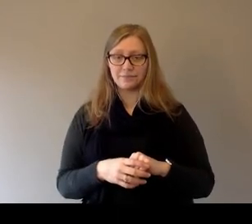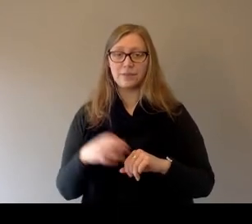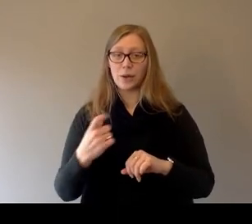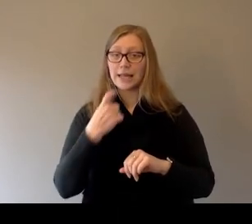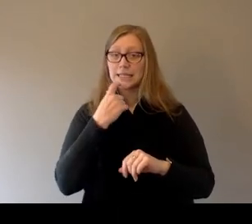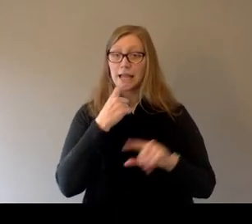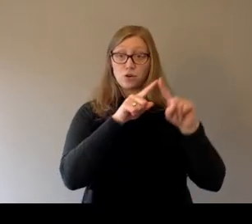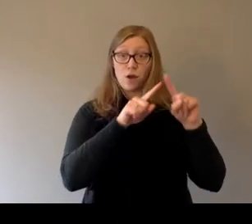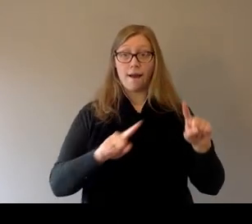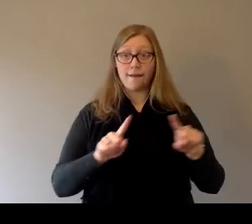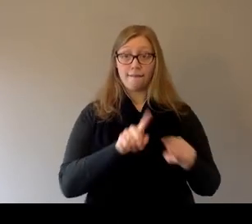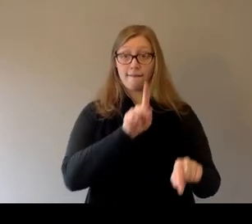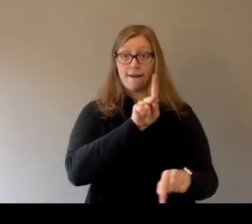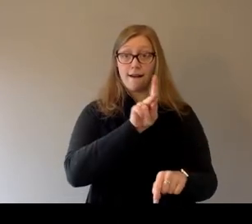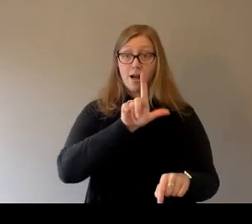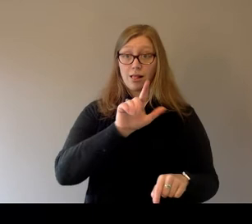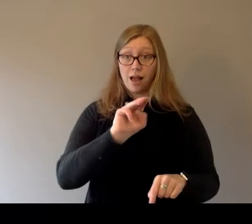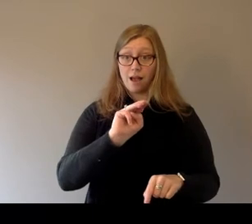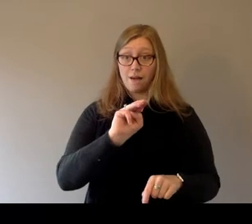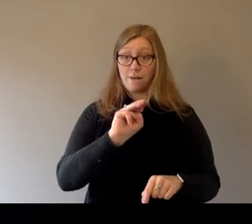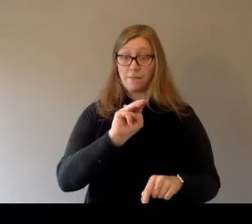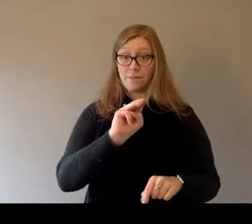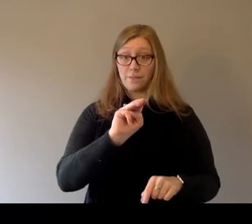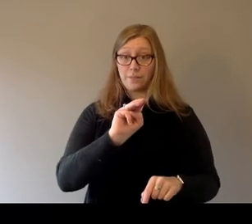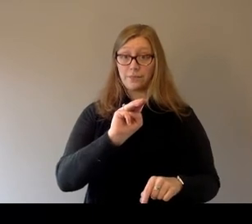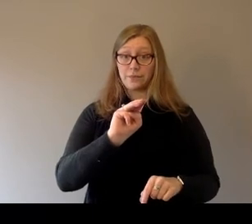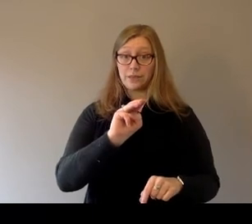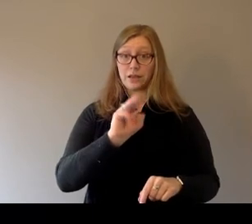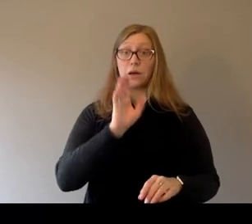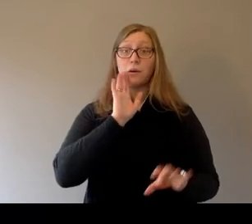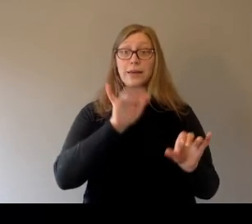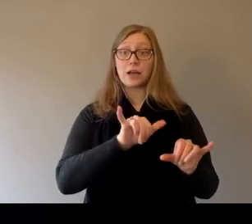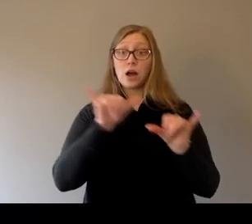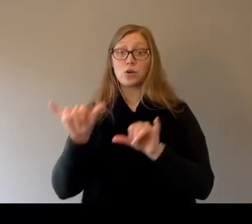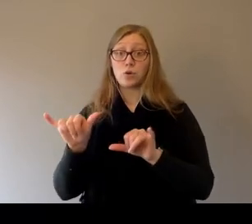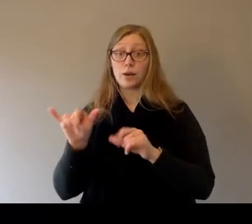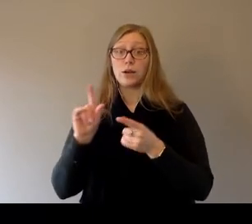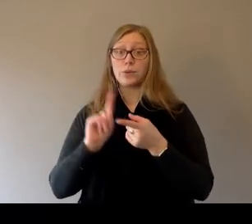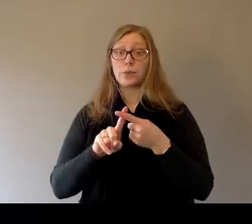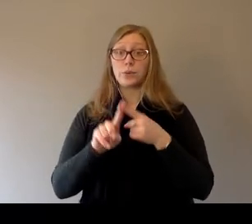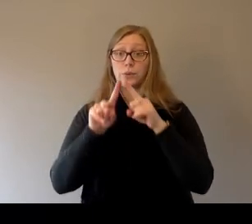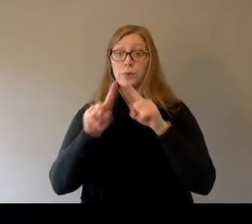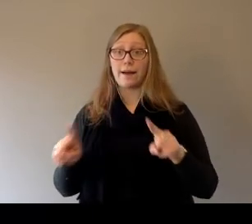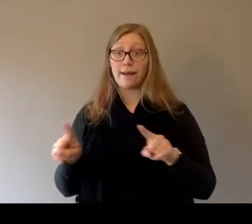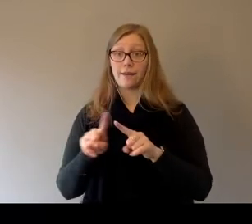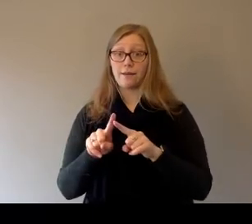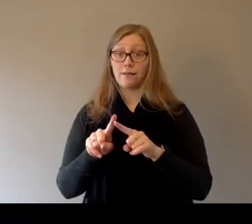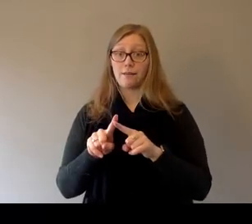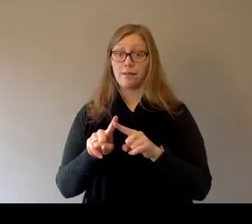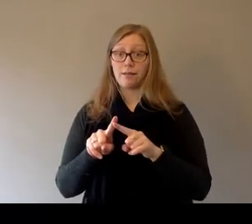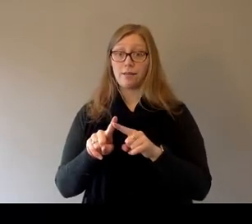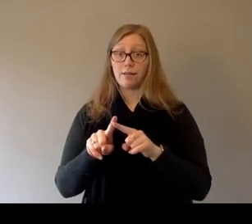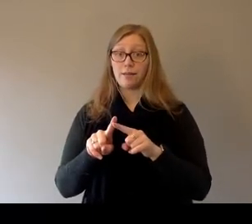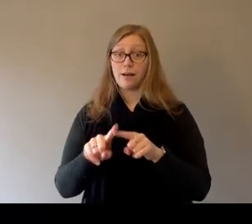KLM is going to be congruent to triangle